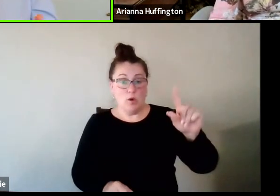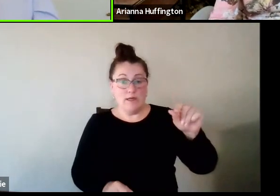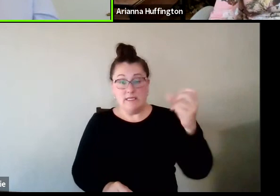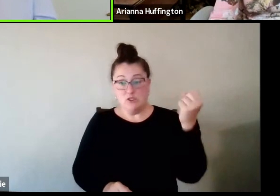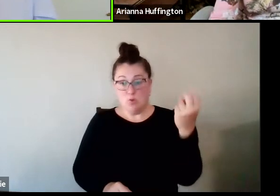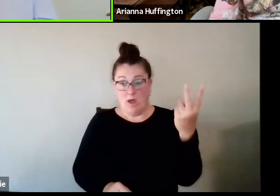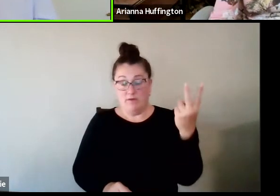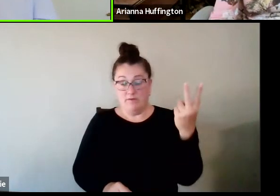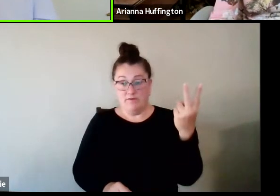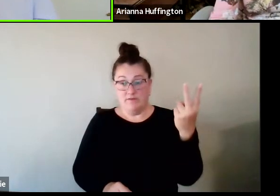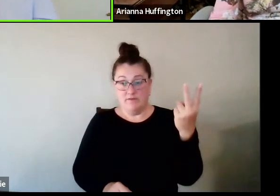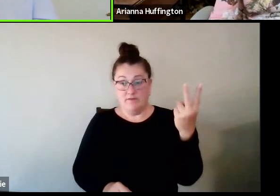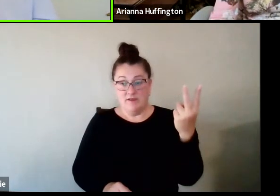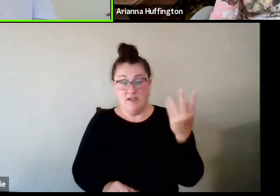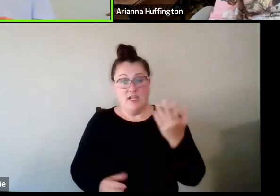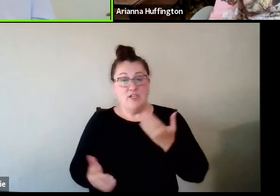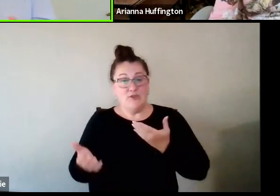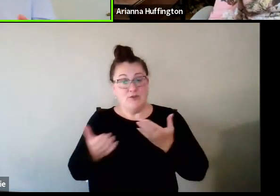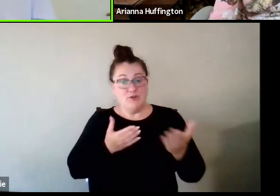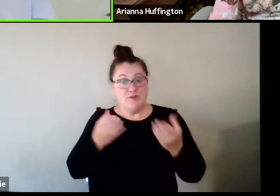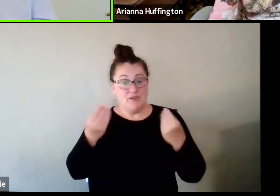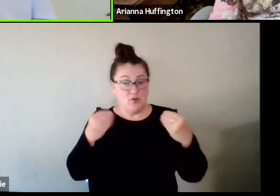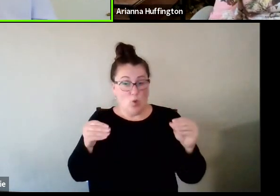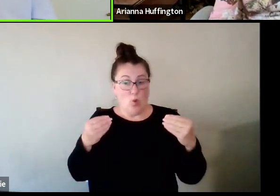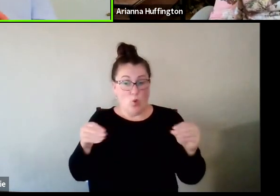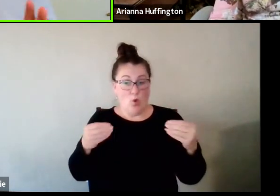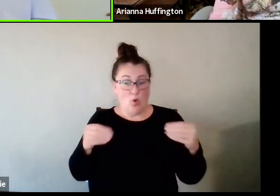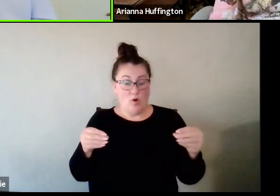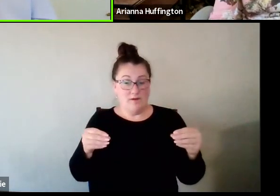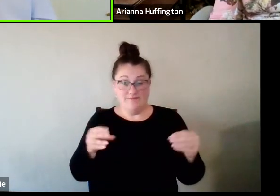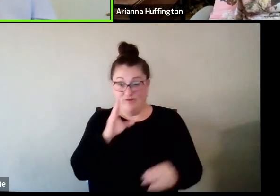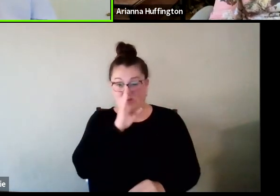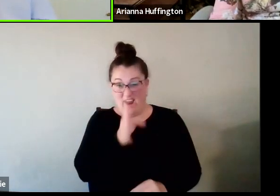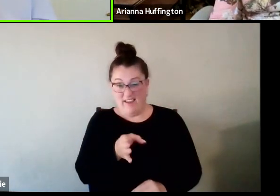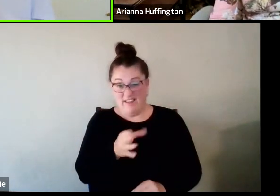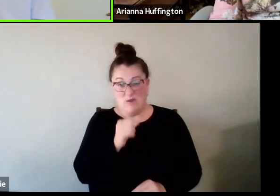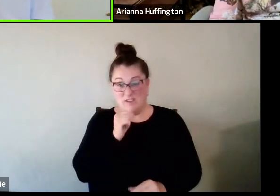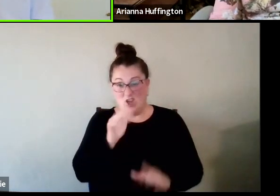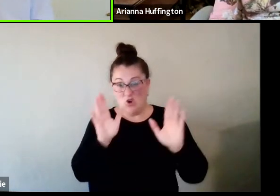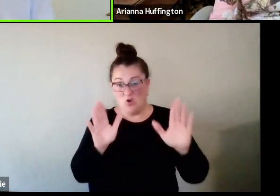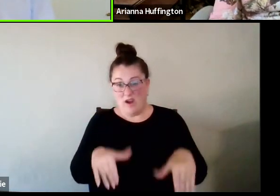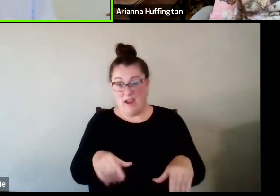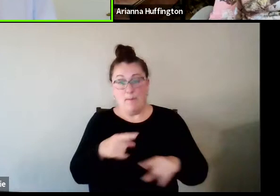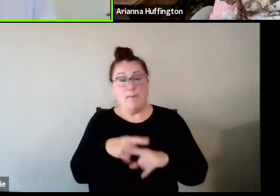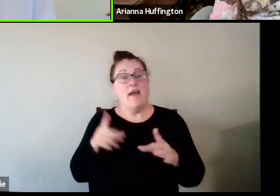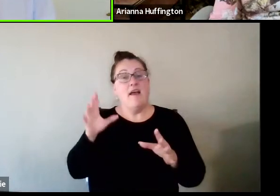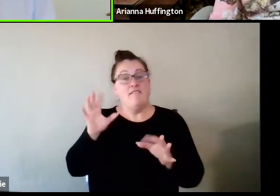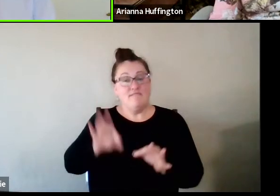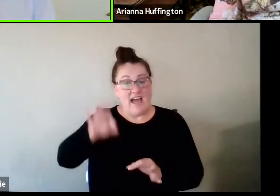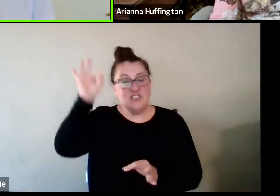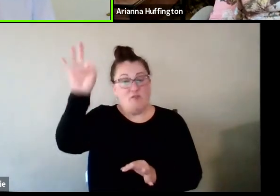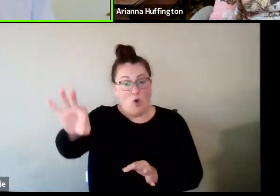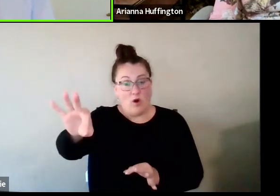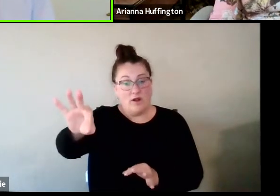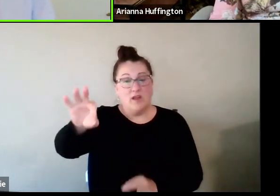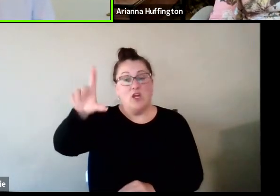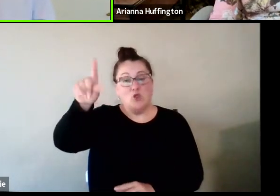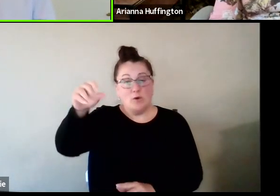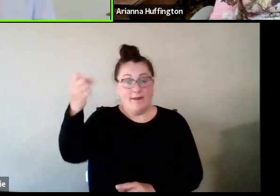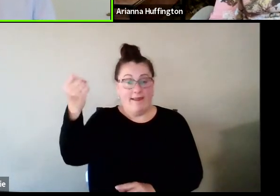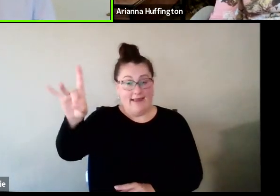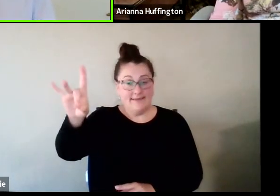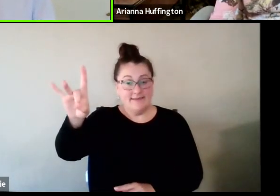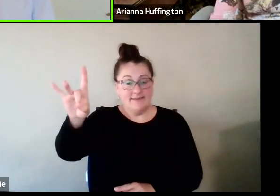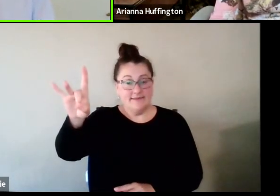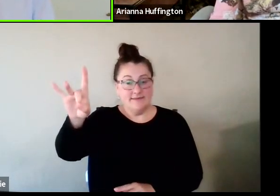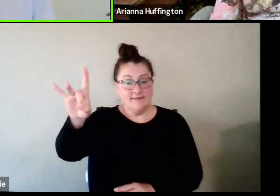you know, quality of service in our stores had deteriorated. Quite, you know, frankly, it was not great. But fast forward to 2018,